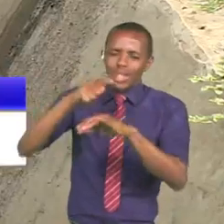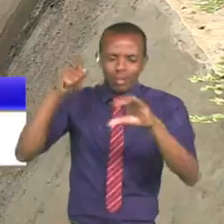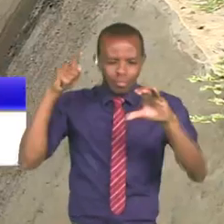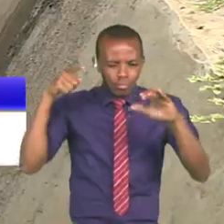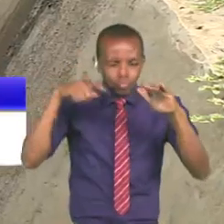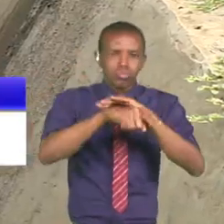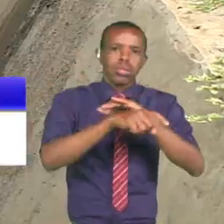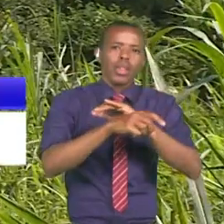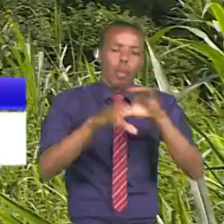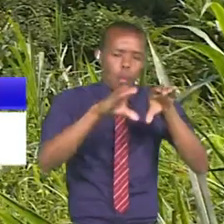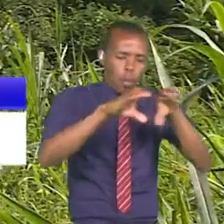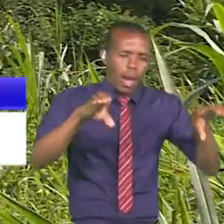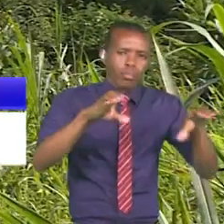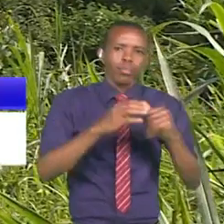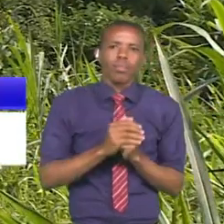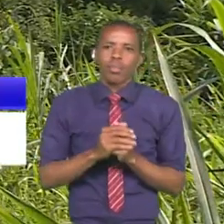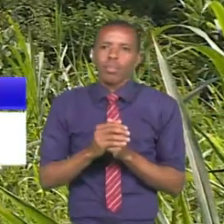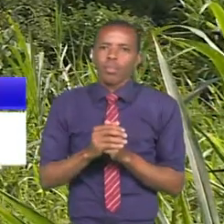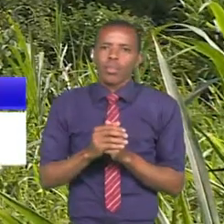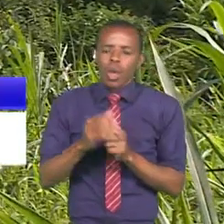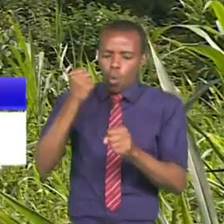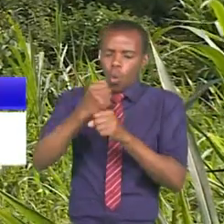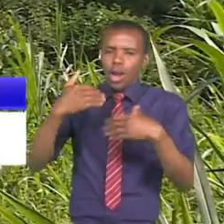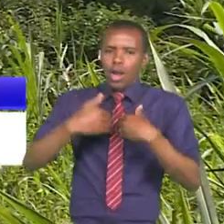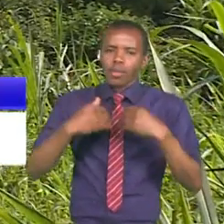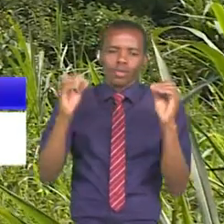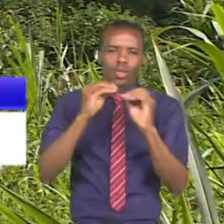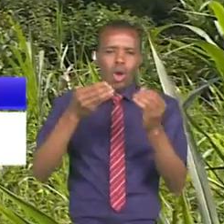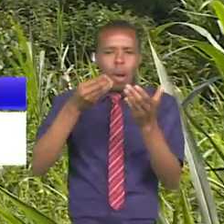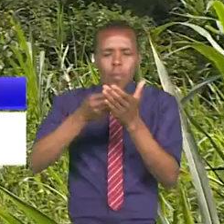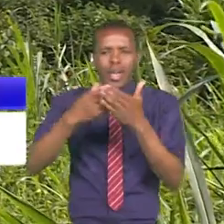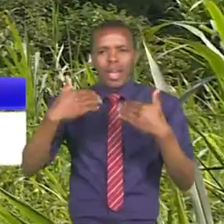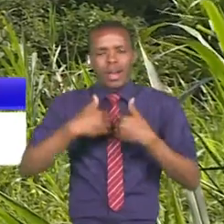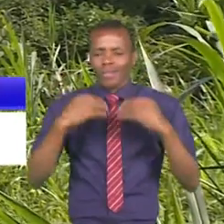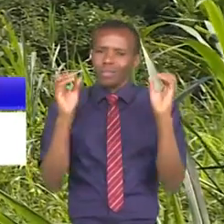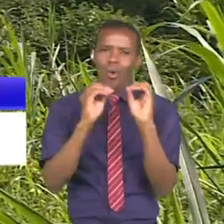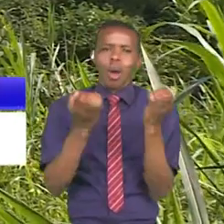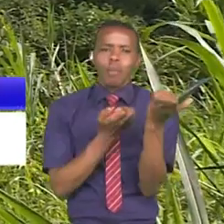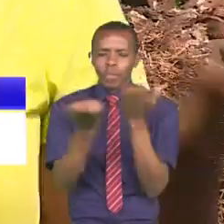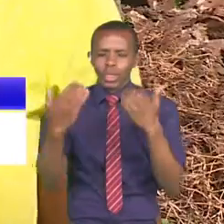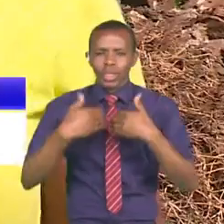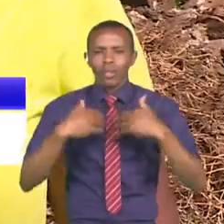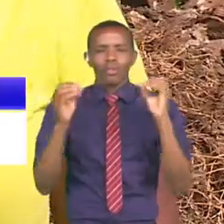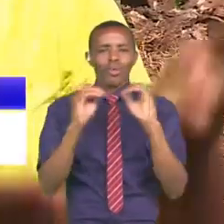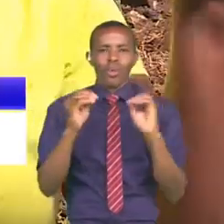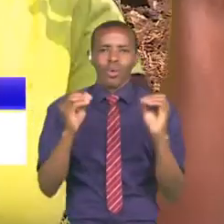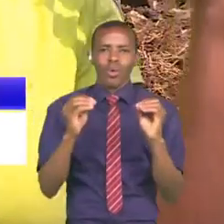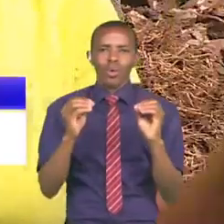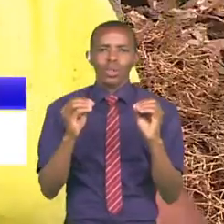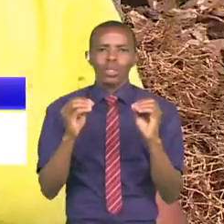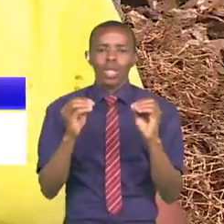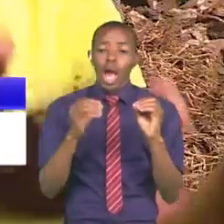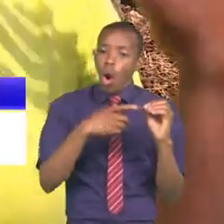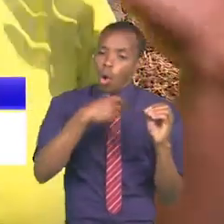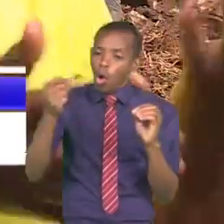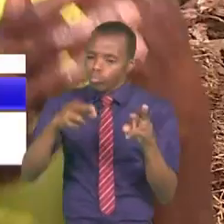na watu watakunywa kule chini. Sina kibarua. Sina pesa siku hiyo, sina biashara, sina chochote. Nitaenda kwa ile